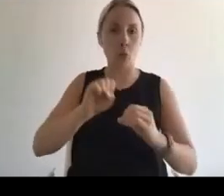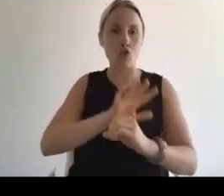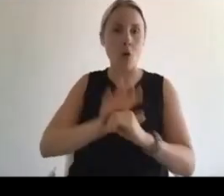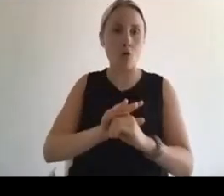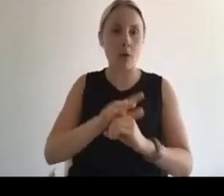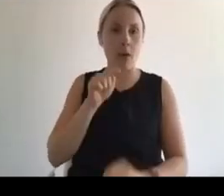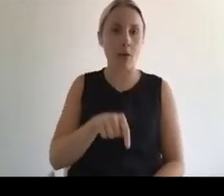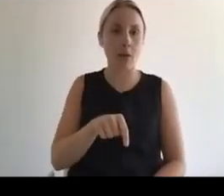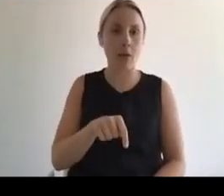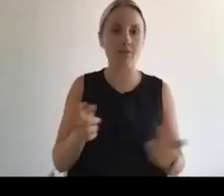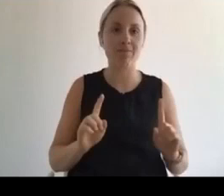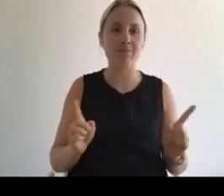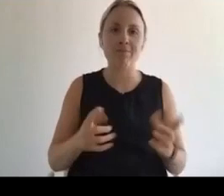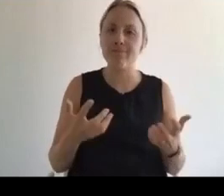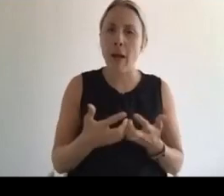that